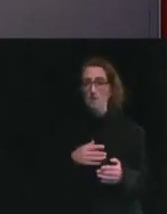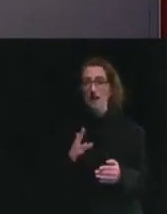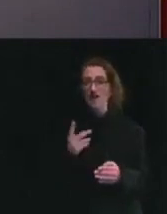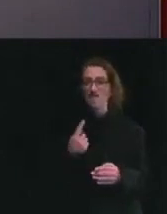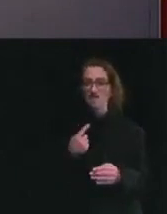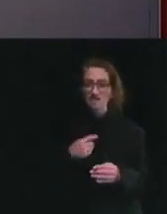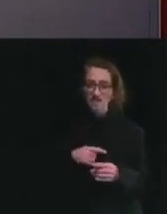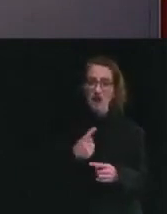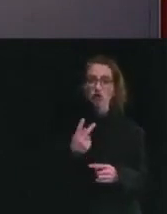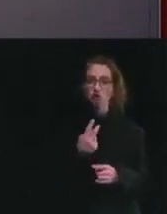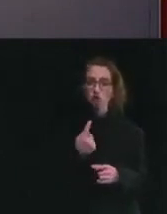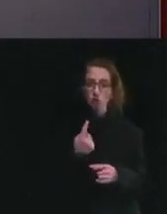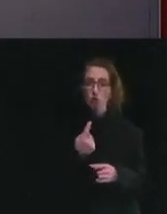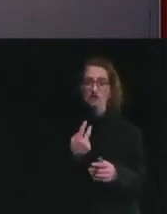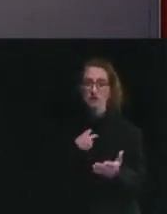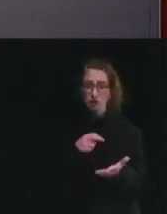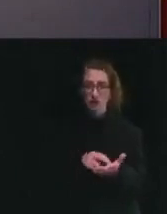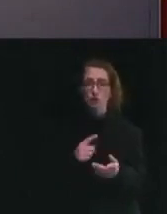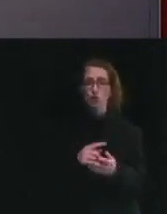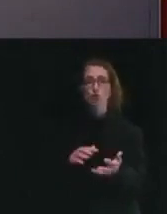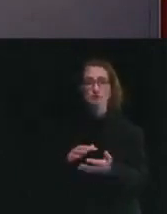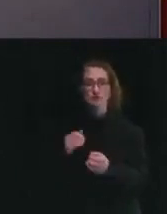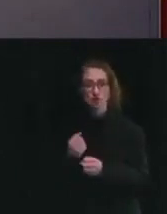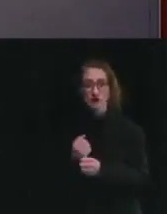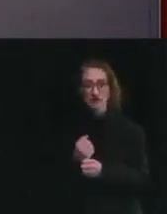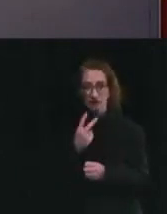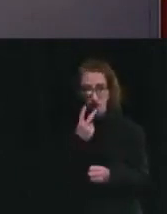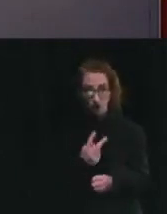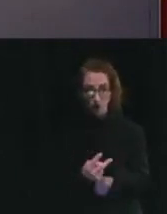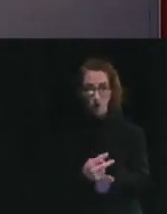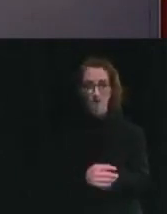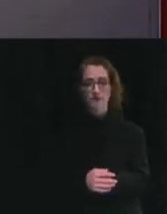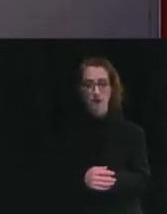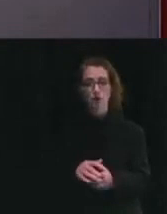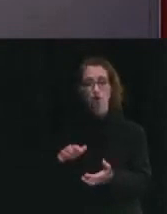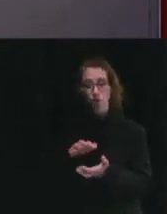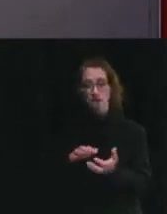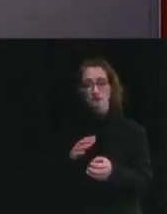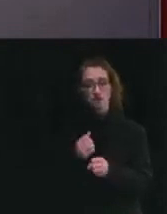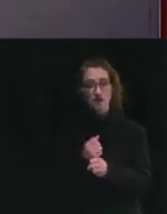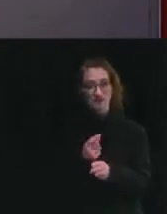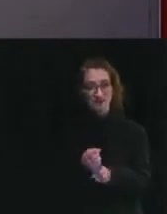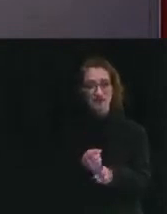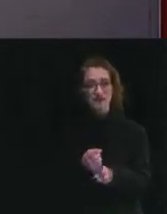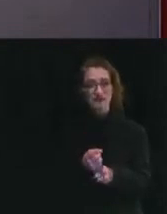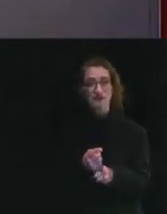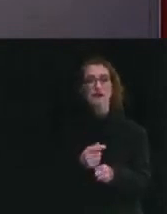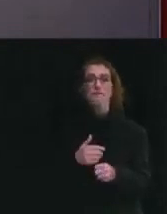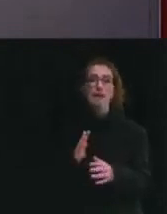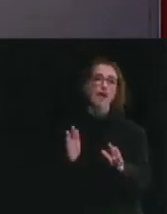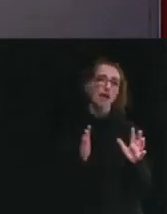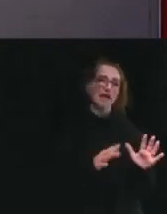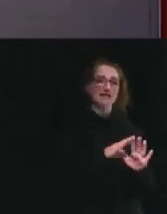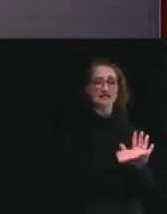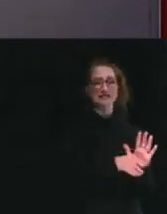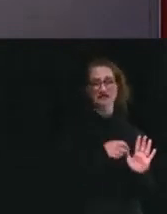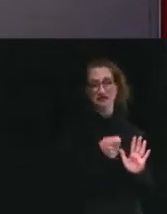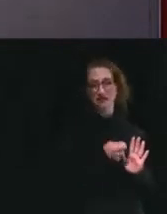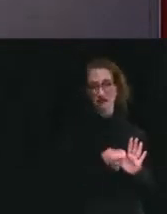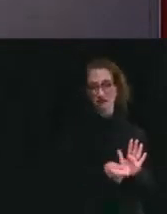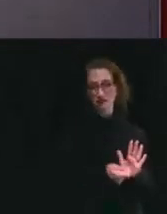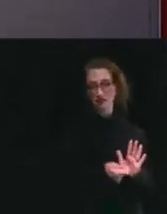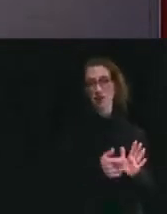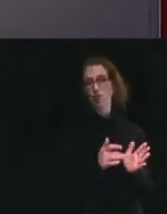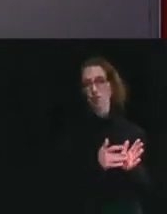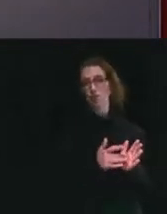multiple freelance and hybridly employed, then we see that, and we see that the majority of those hybridly employed